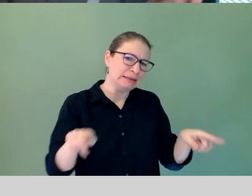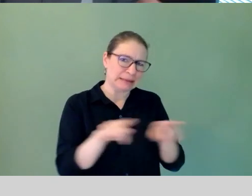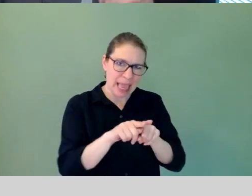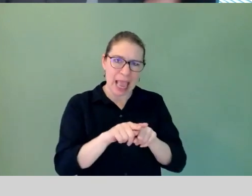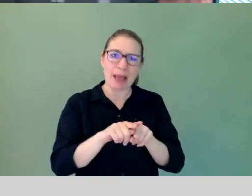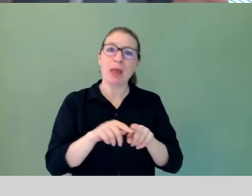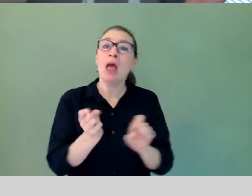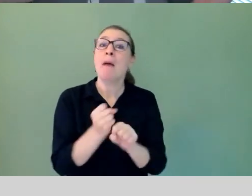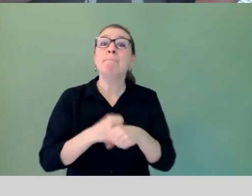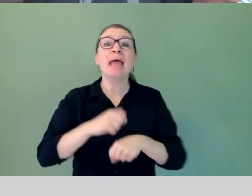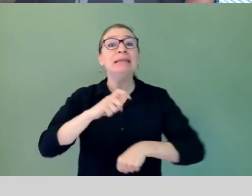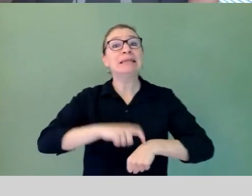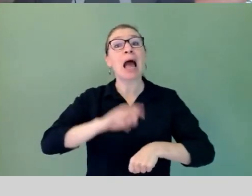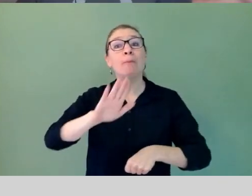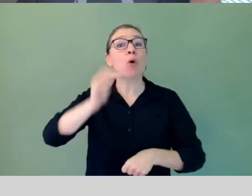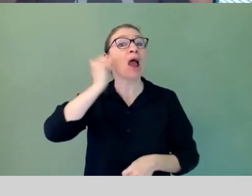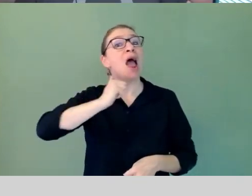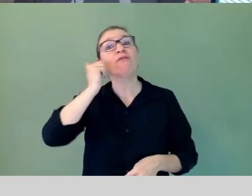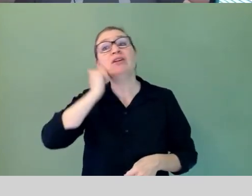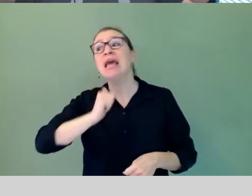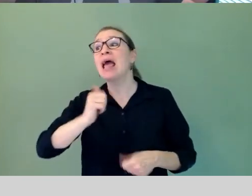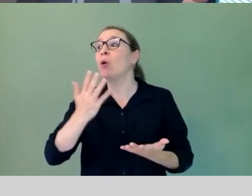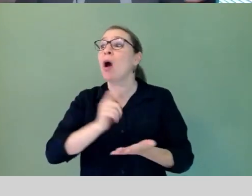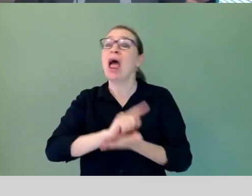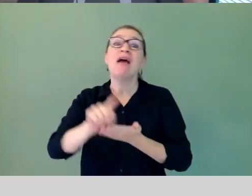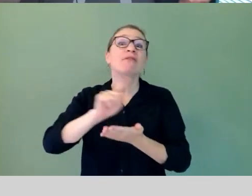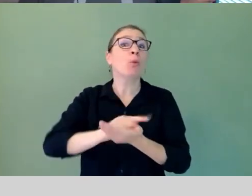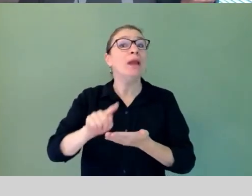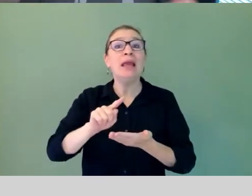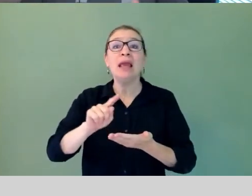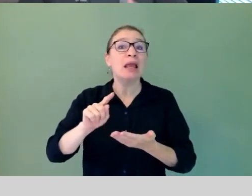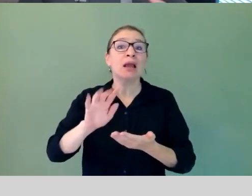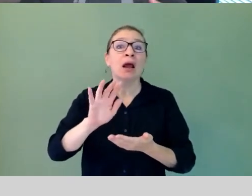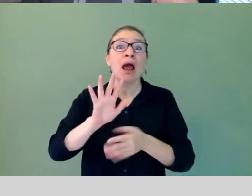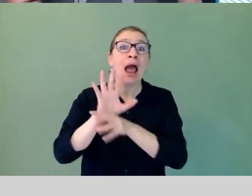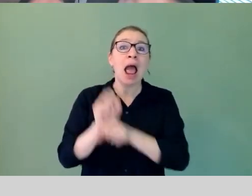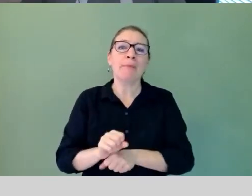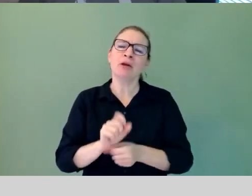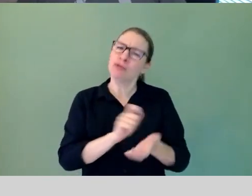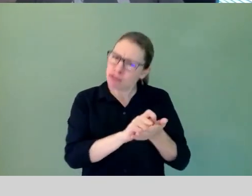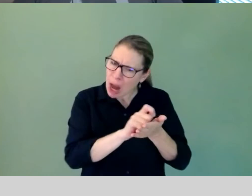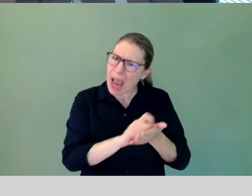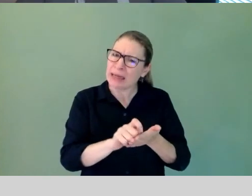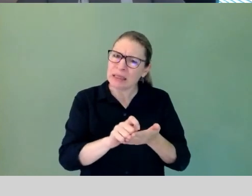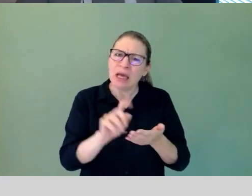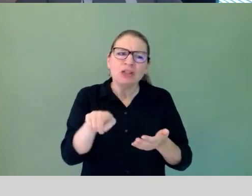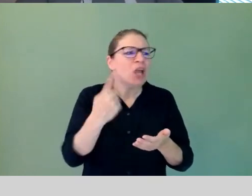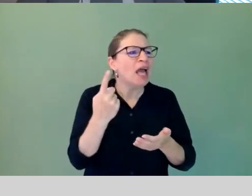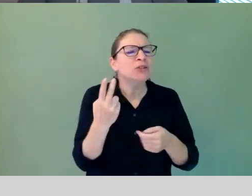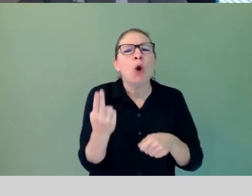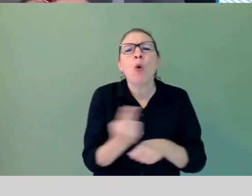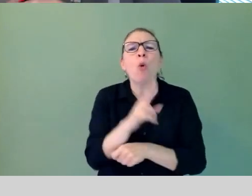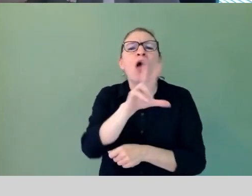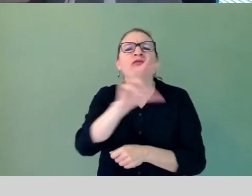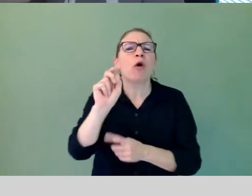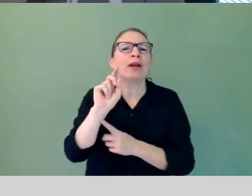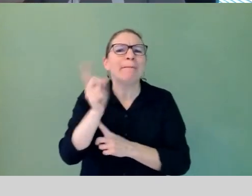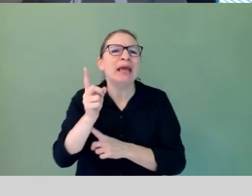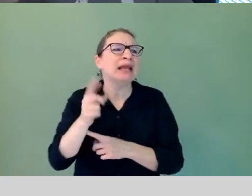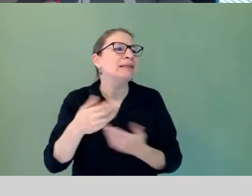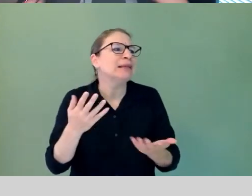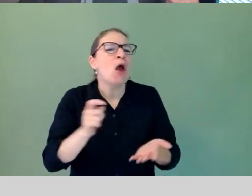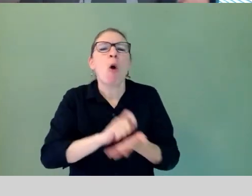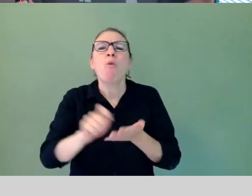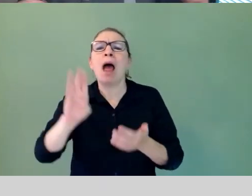your daily or weekly, to just write. Sit down, write for 30 minutes, write a blog, write some